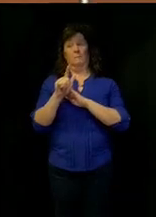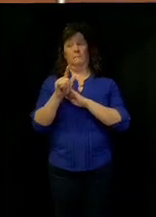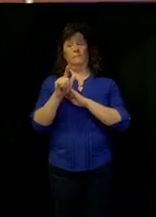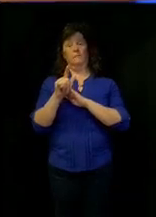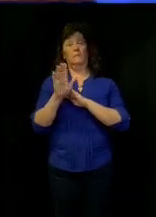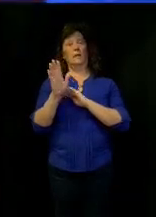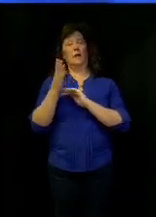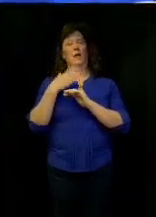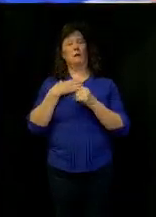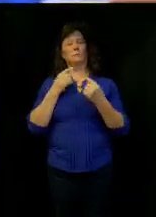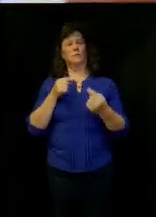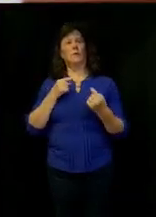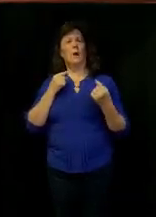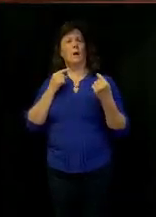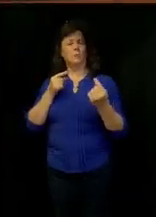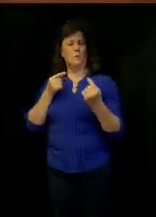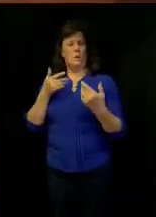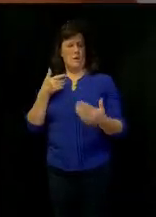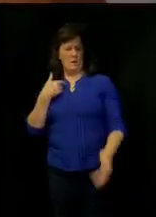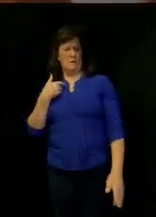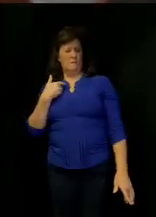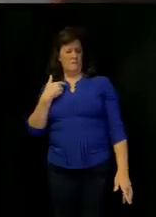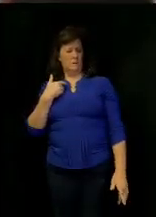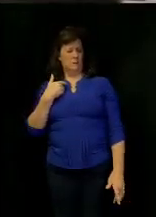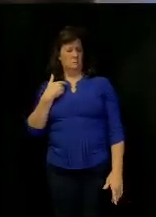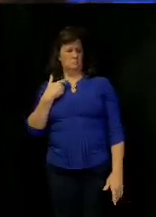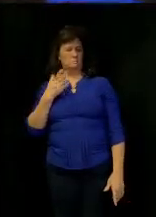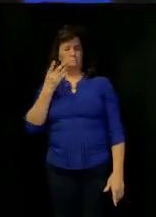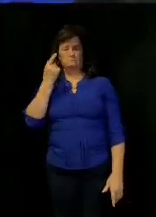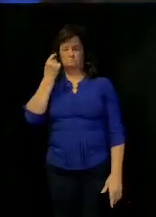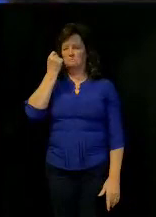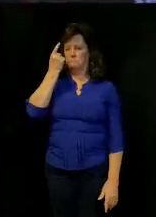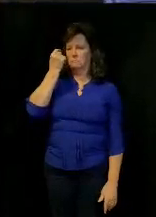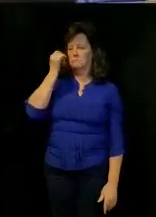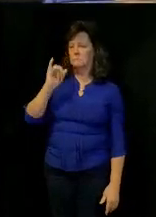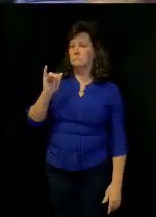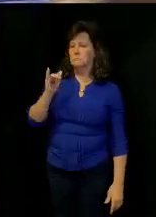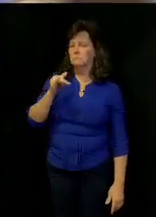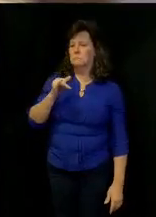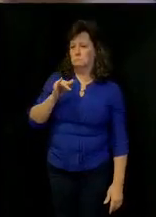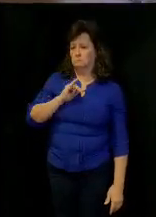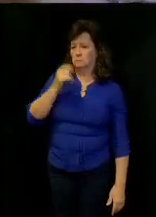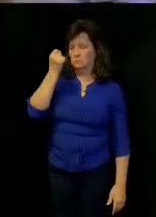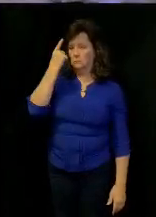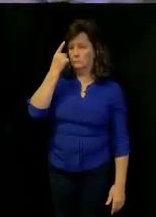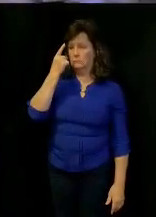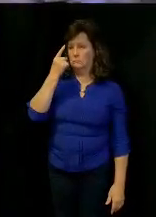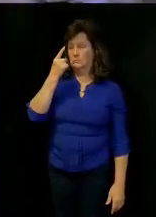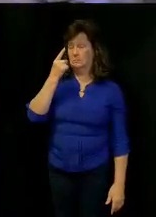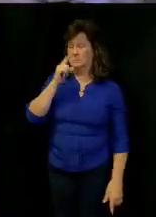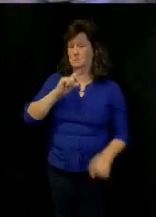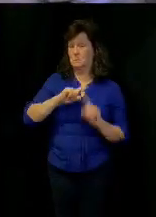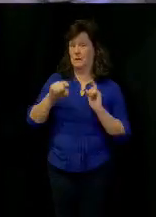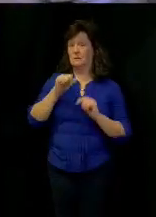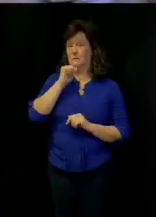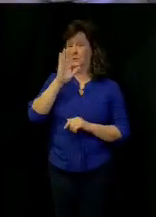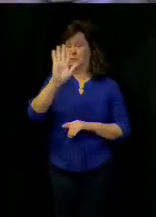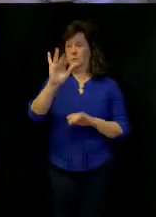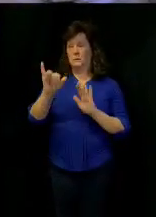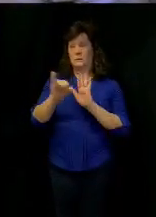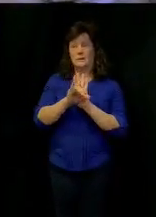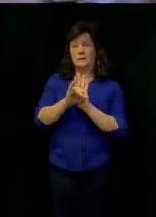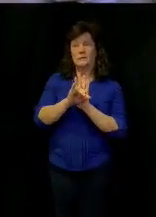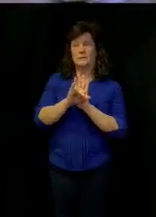I've got a struggle. No, I get it. But it's not who you are.